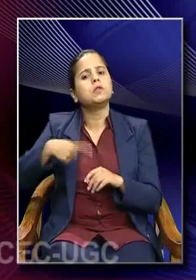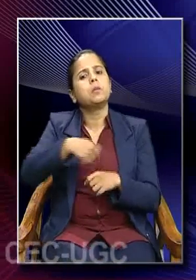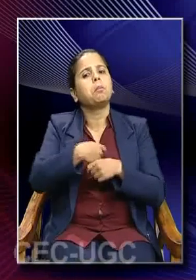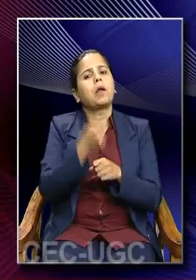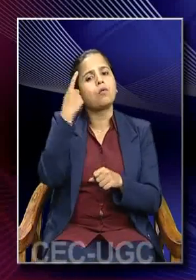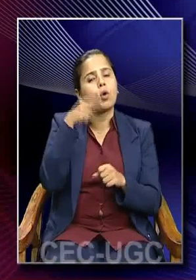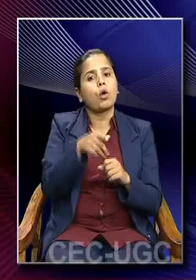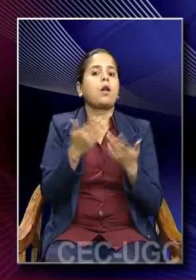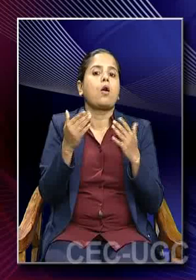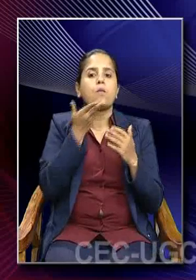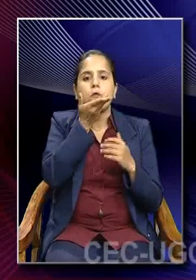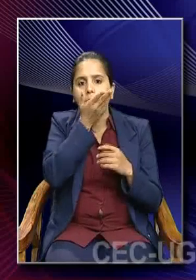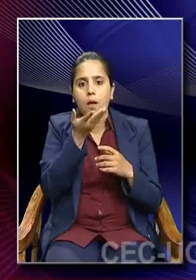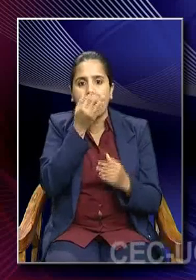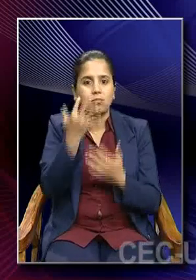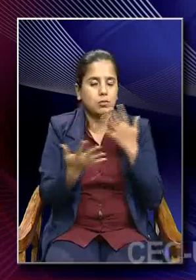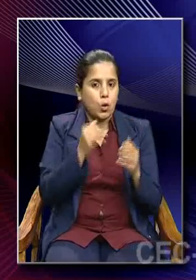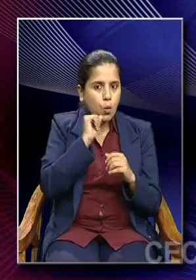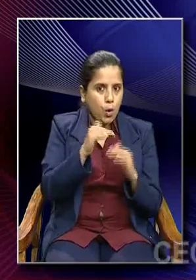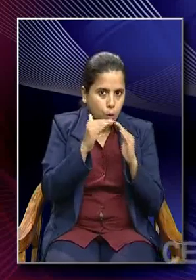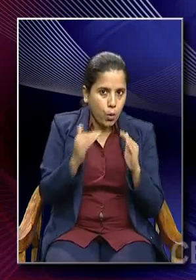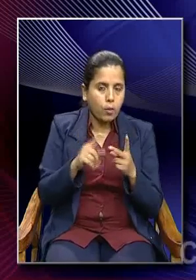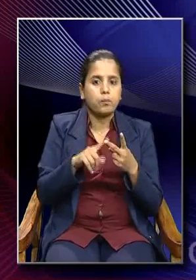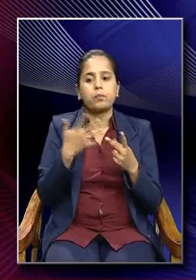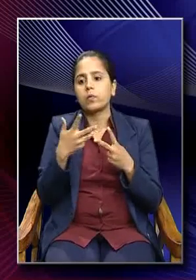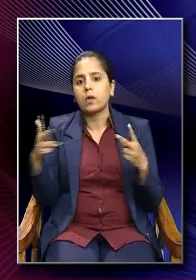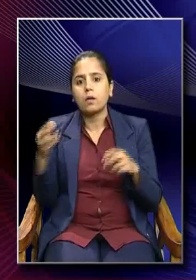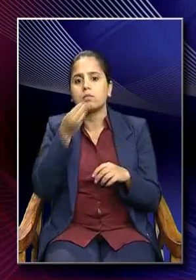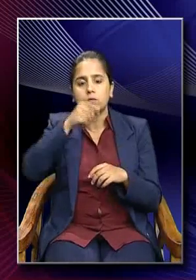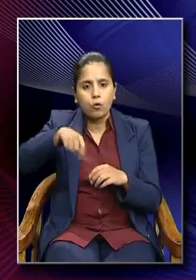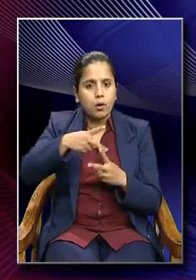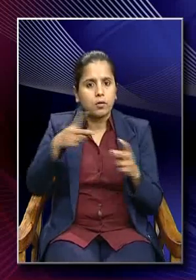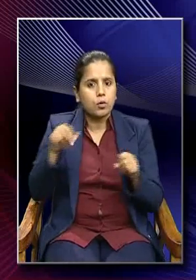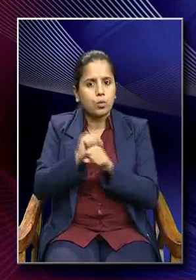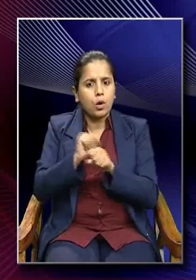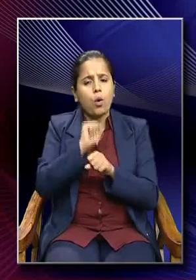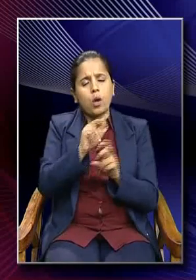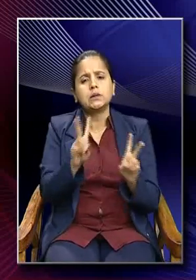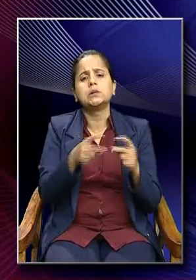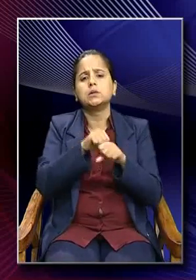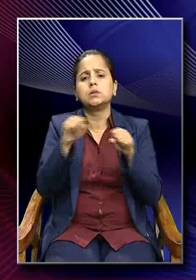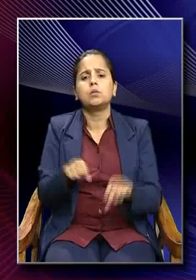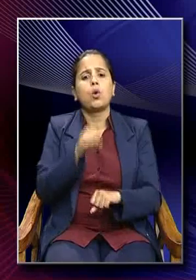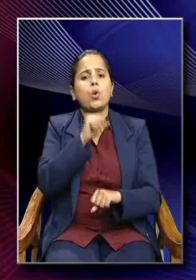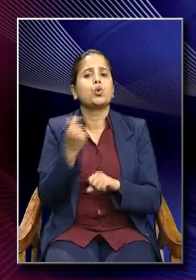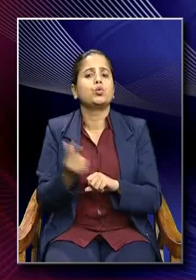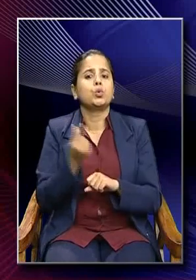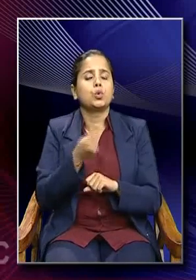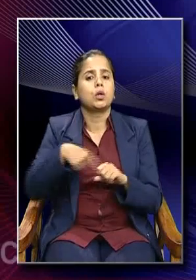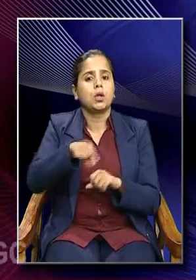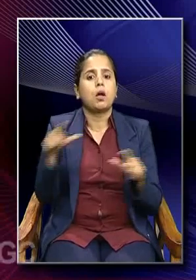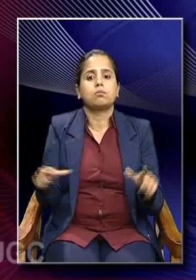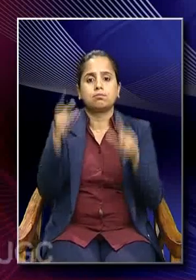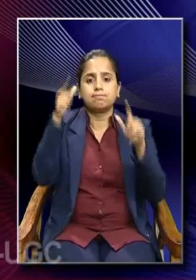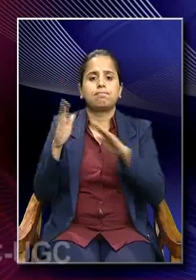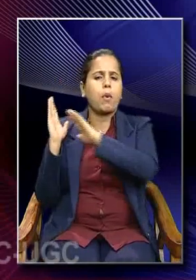up their houses, to carry on various activities by using their own indigenous systems, by using wood of the